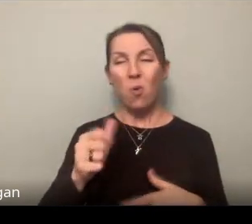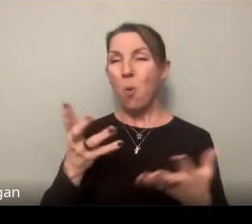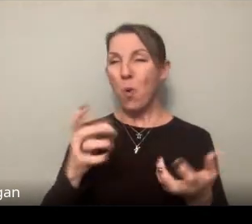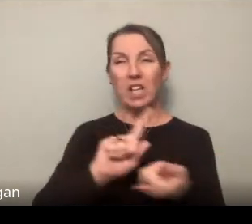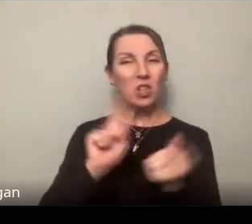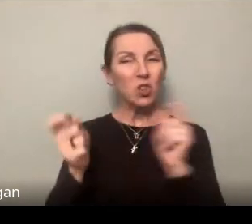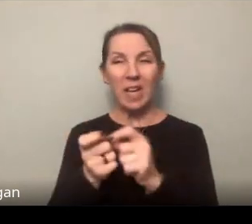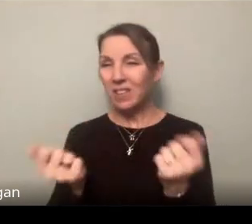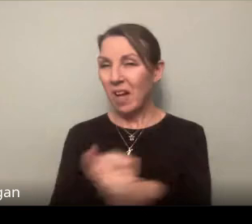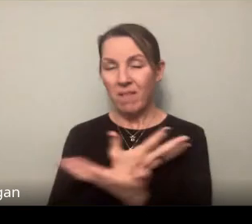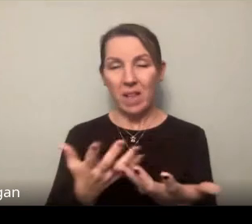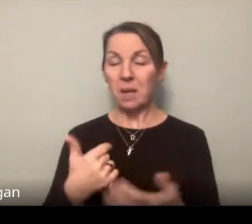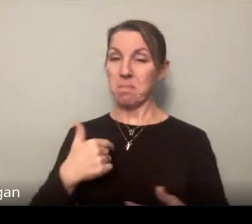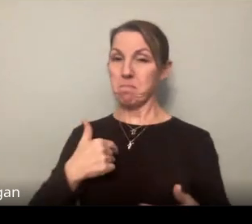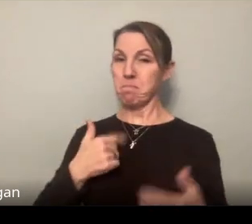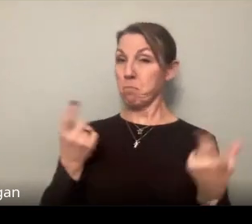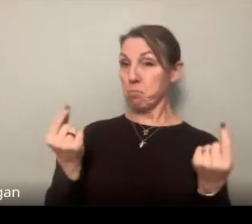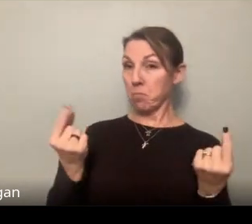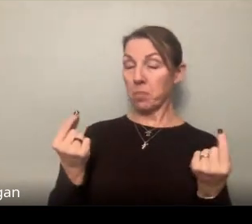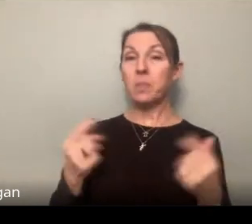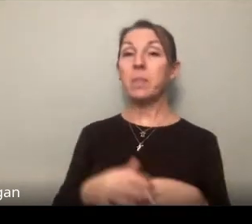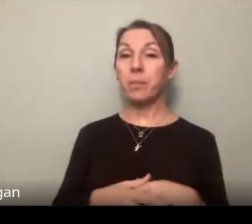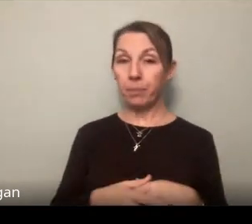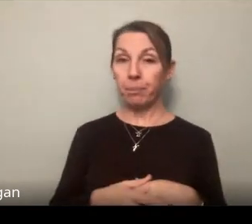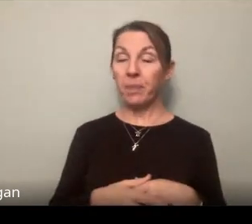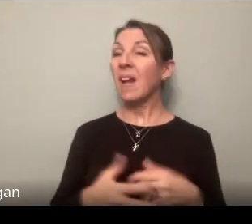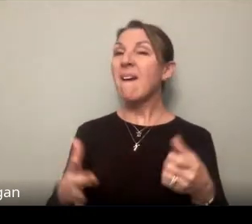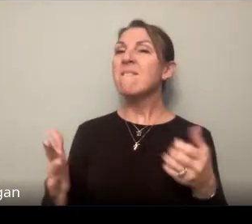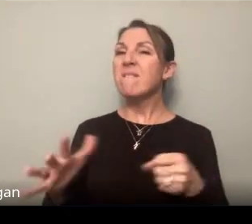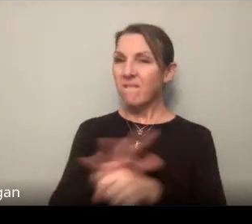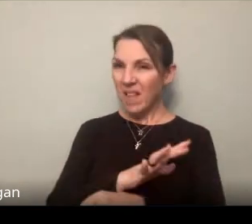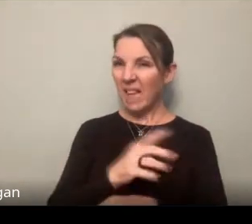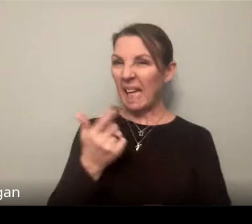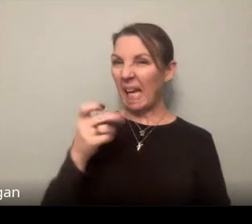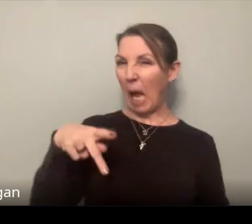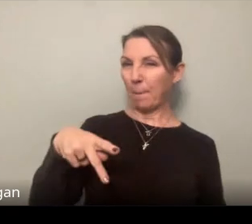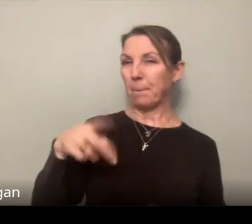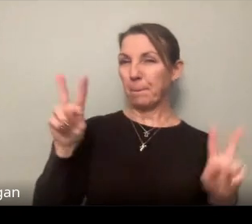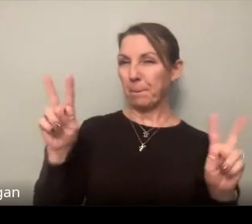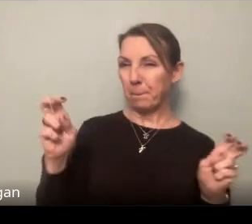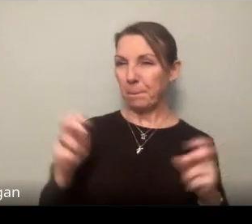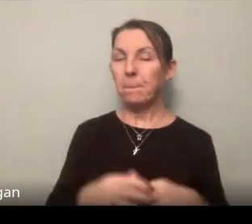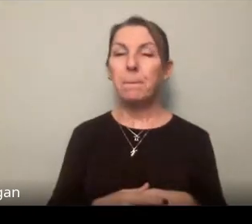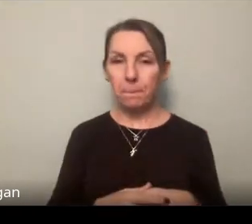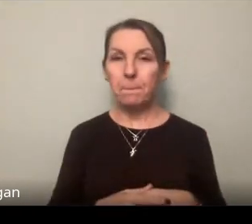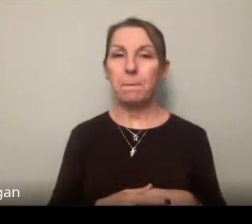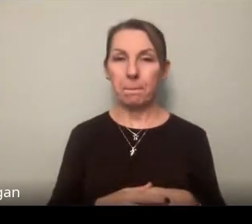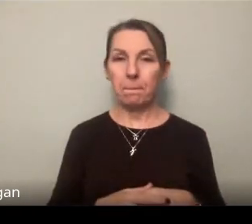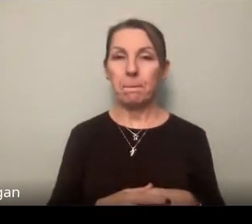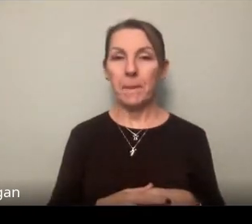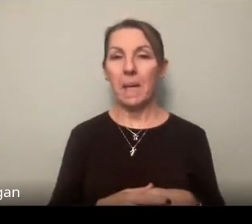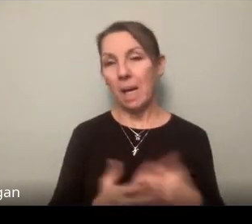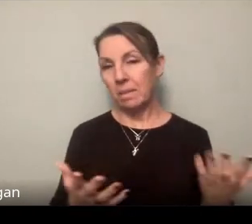I'm all about like, okay, like Filling in a gap. filling in a gap. Right. Exactly. Um,